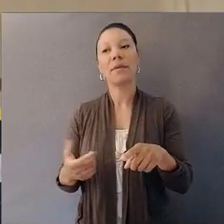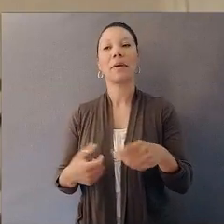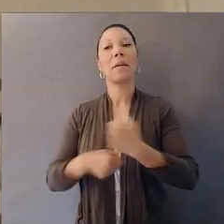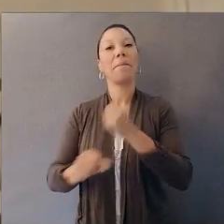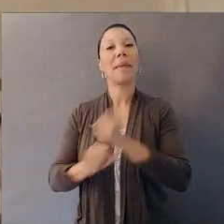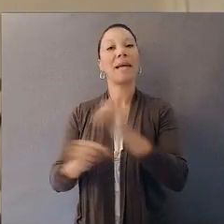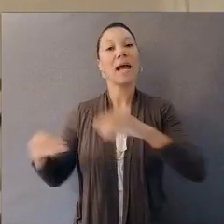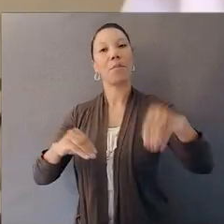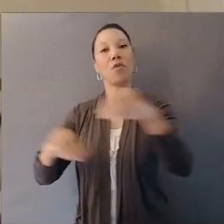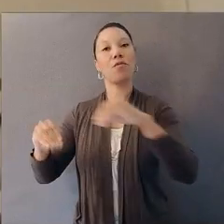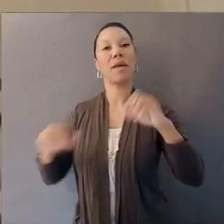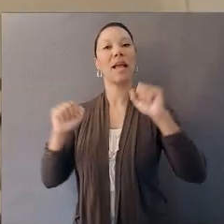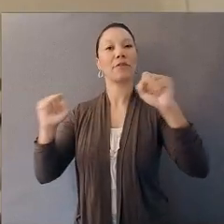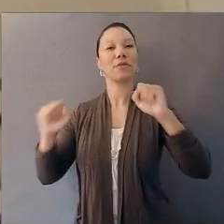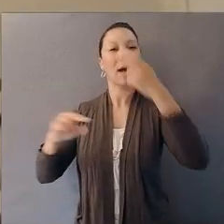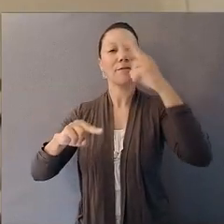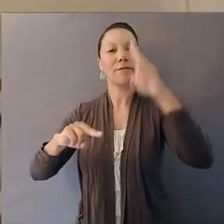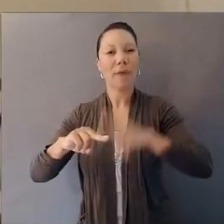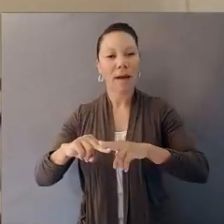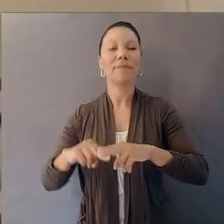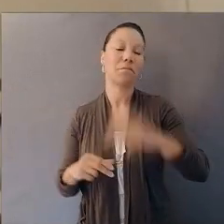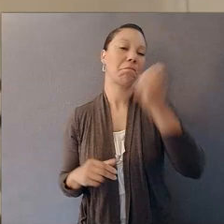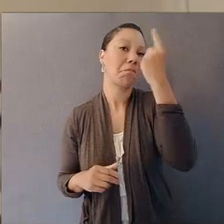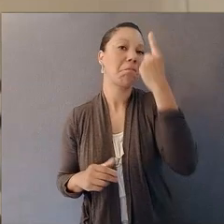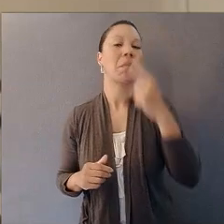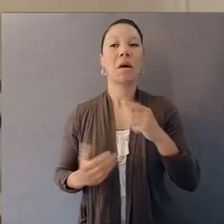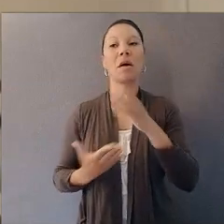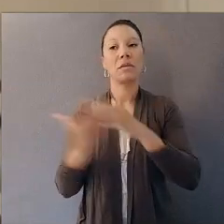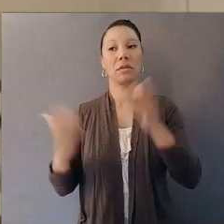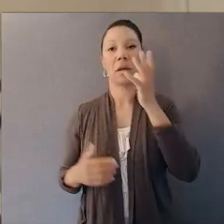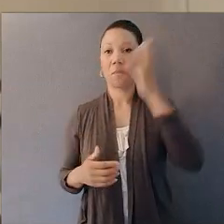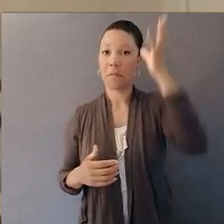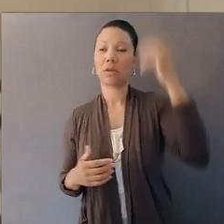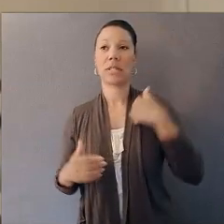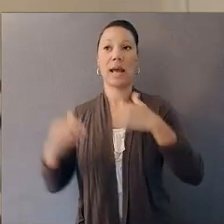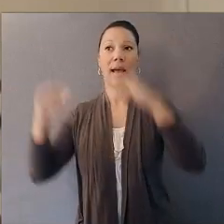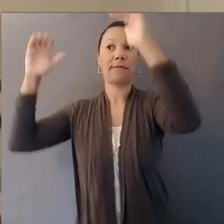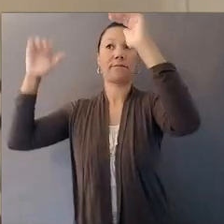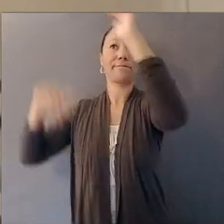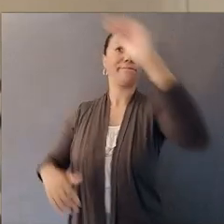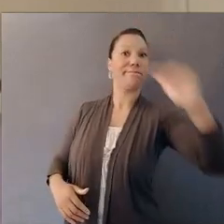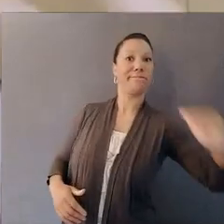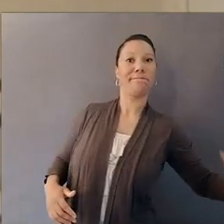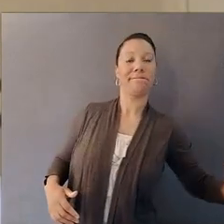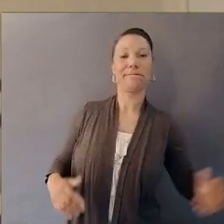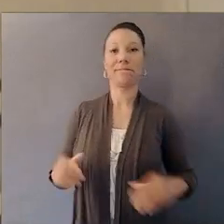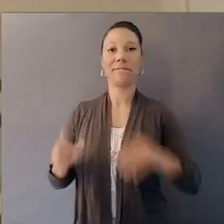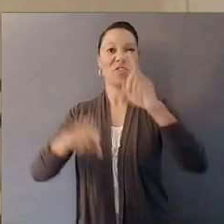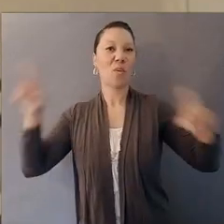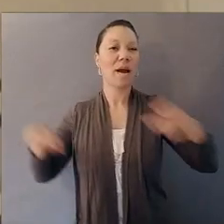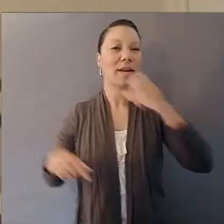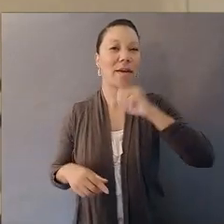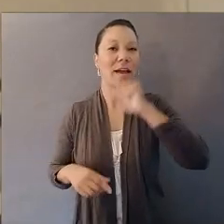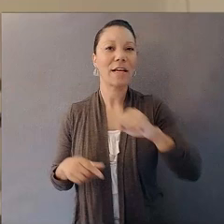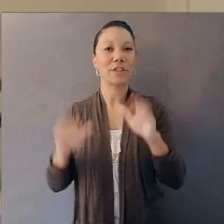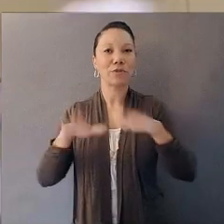wide range of kids and ages, it's hard. But, this is the time to take advantage of it and maybe spend some quality